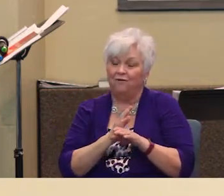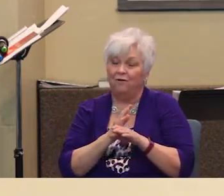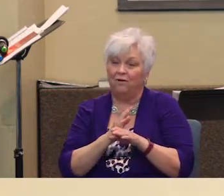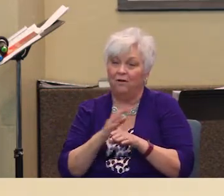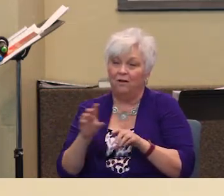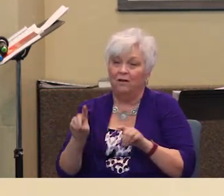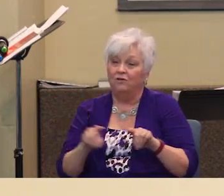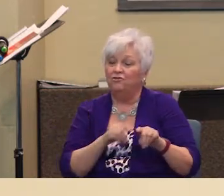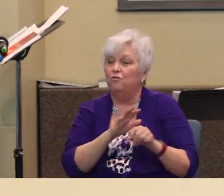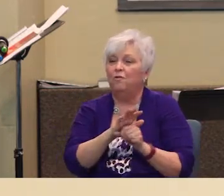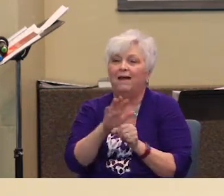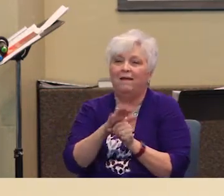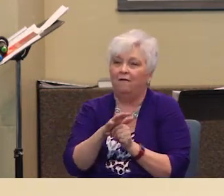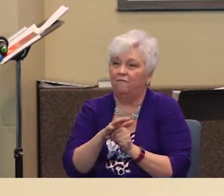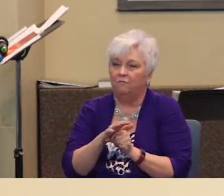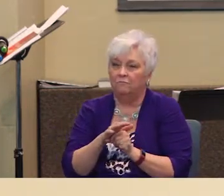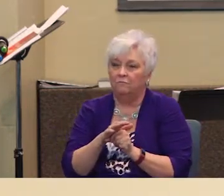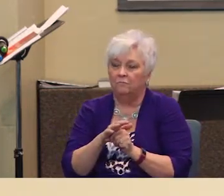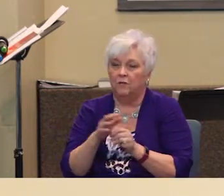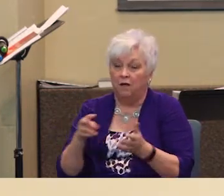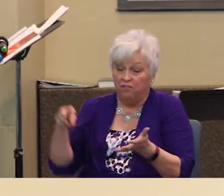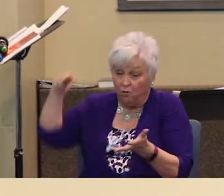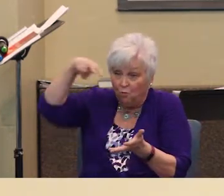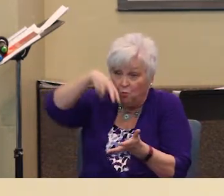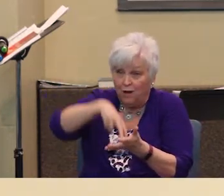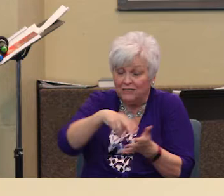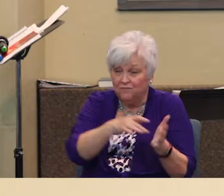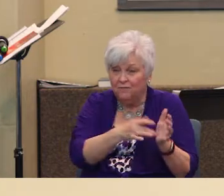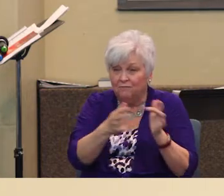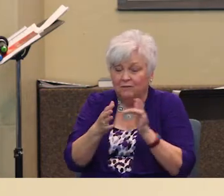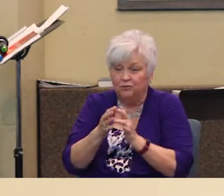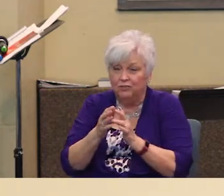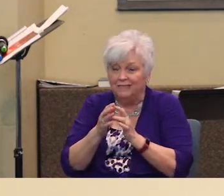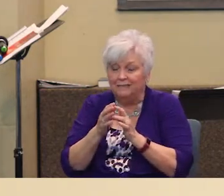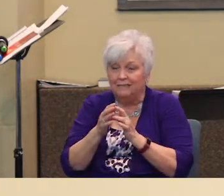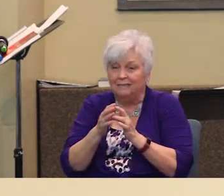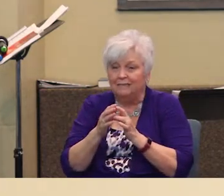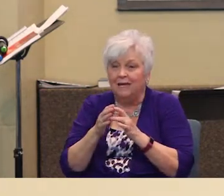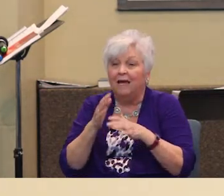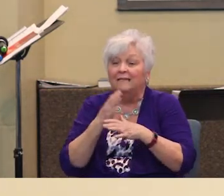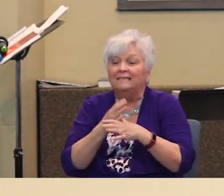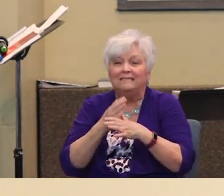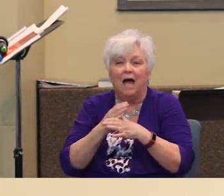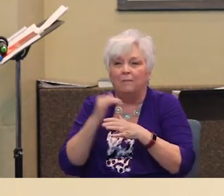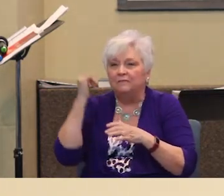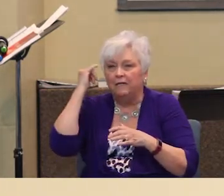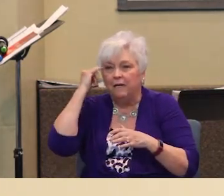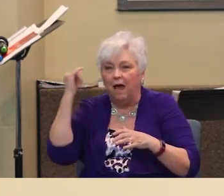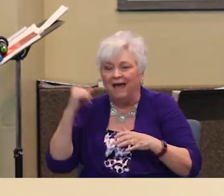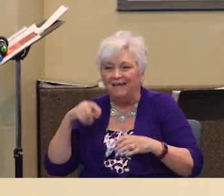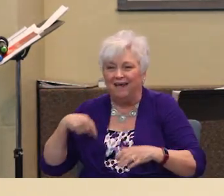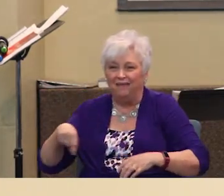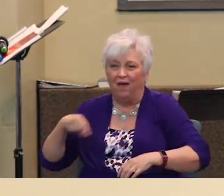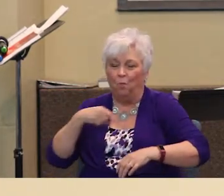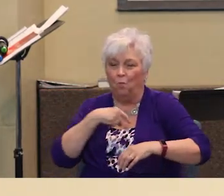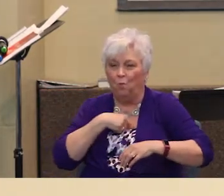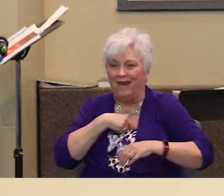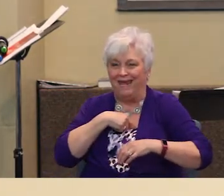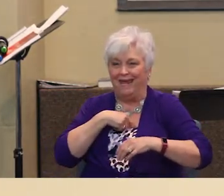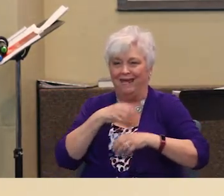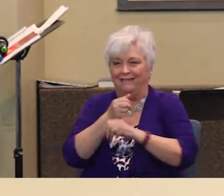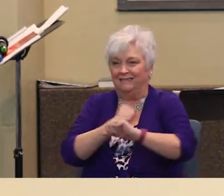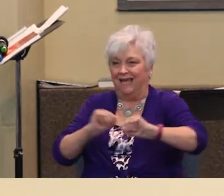we could never do enough. See, the resurrection of Jesus Christ dispels any idea that we have anything to do with our